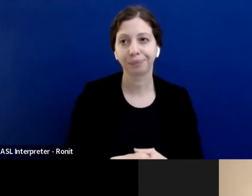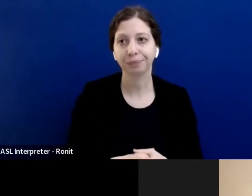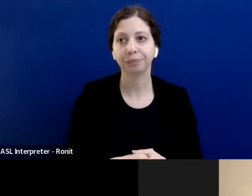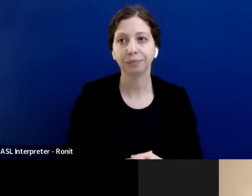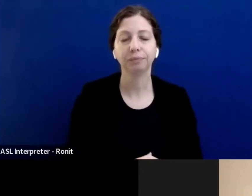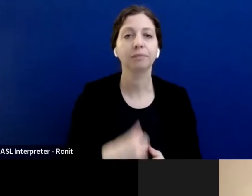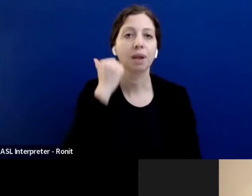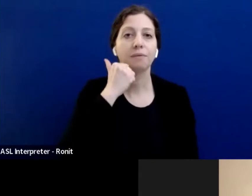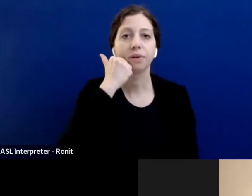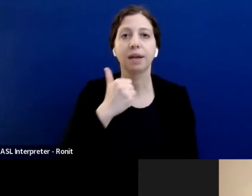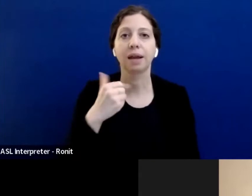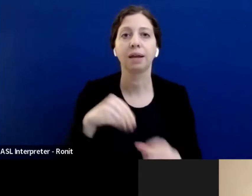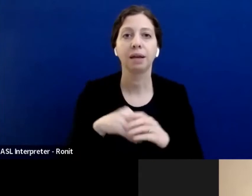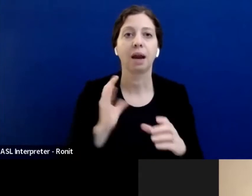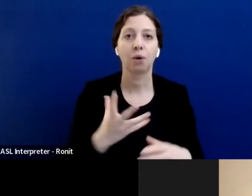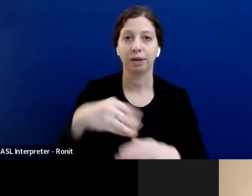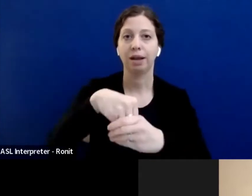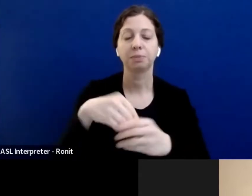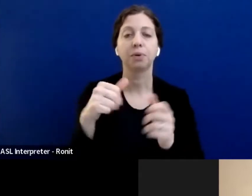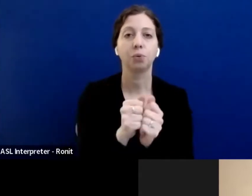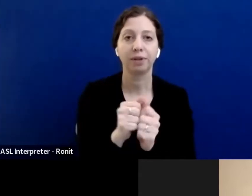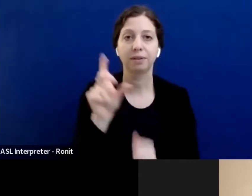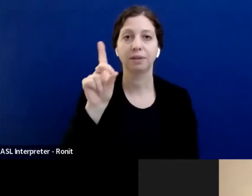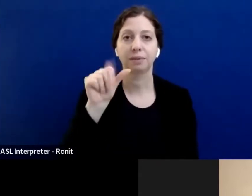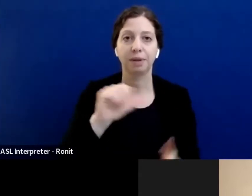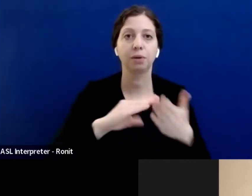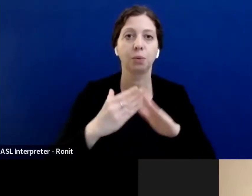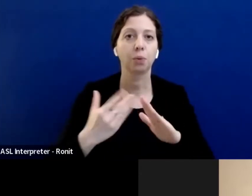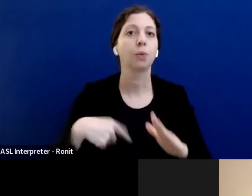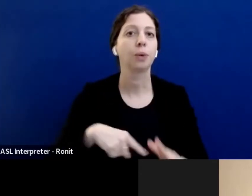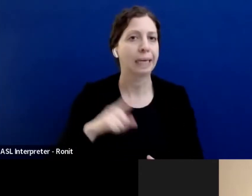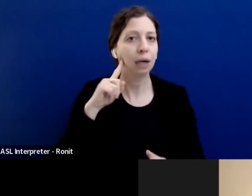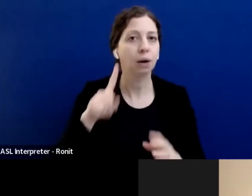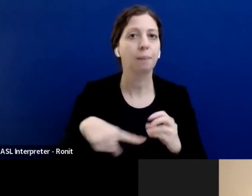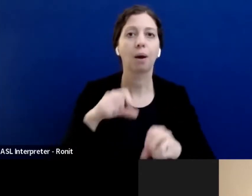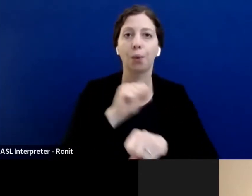Every day in our engagement with the disability community, we hear about work that